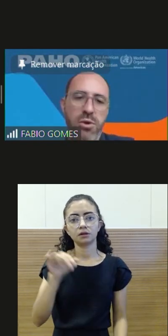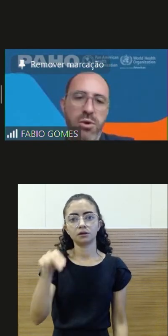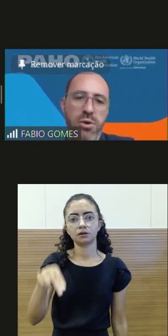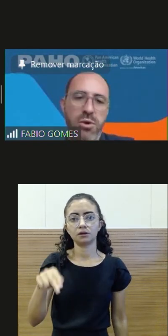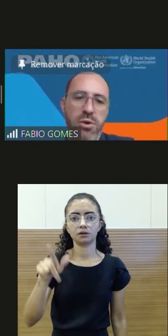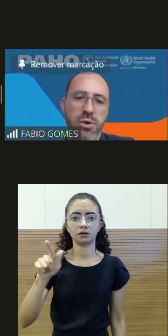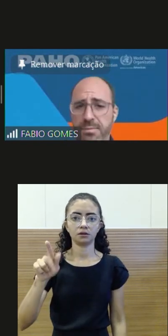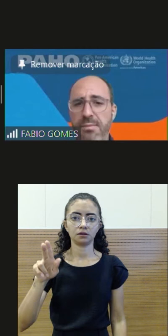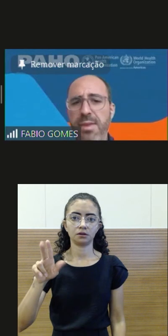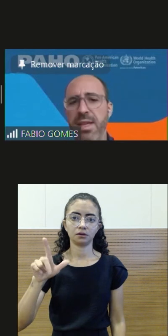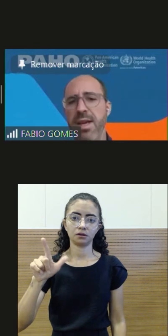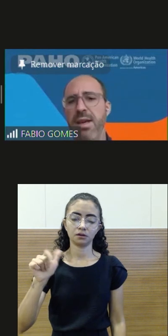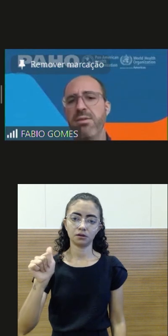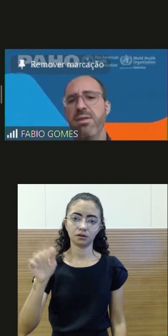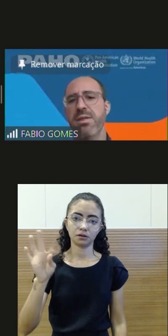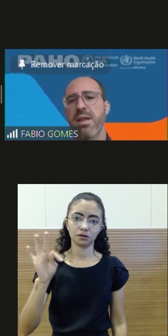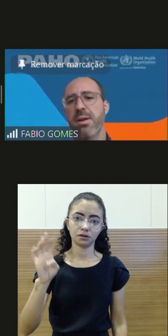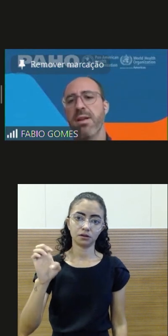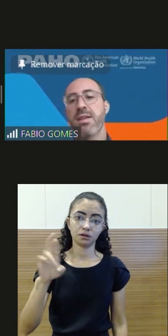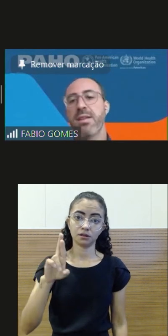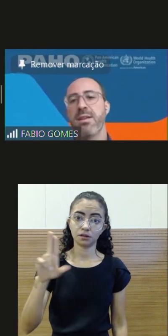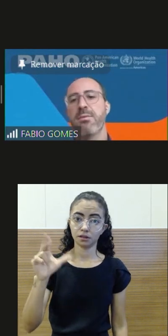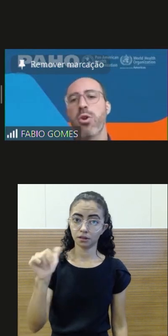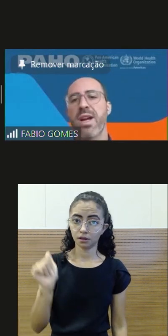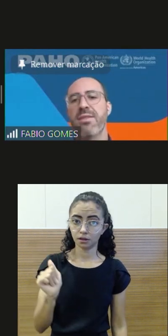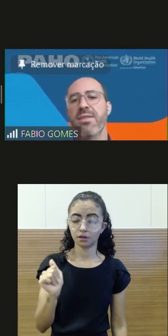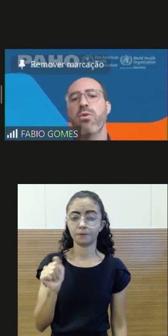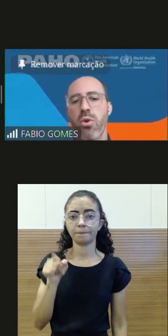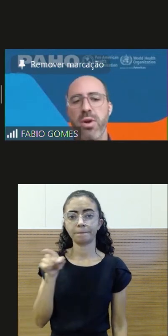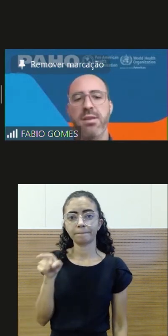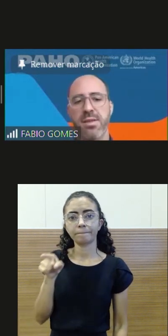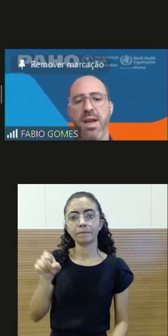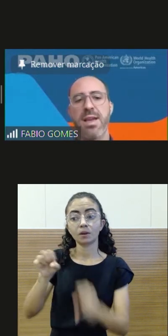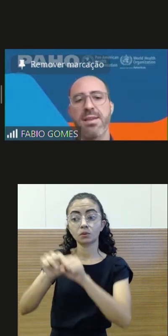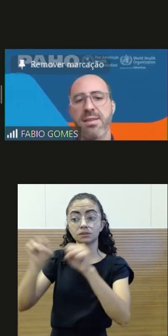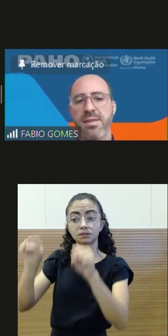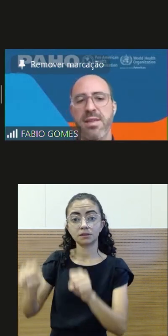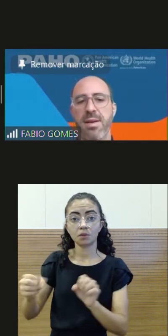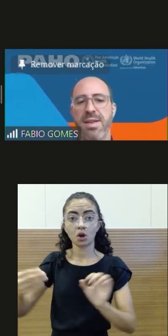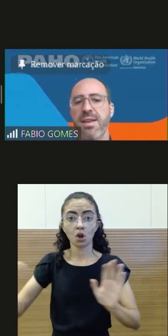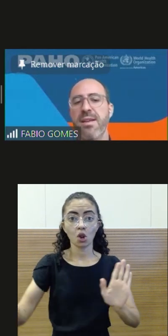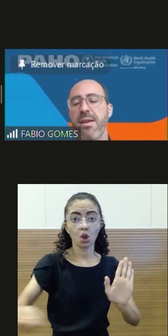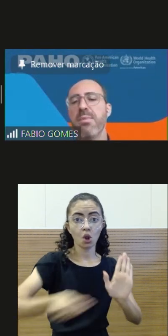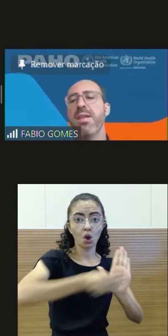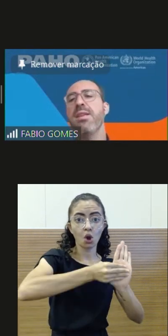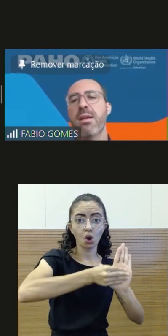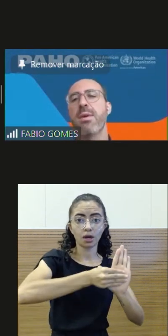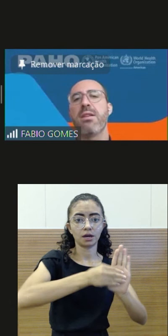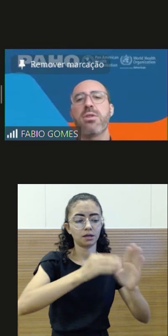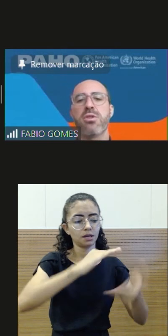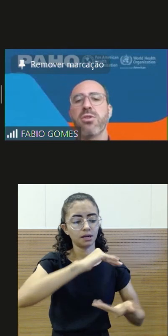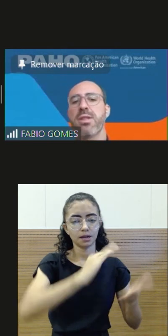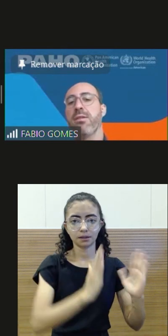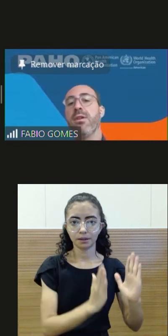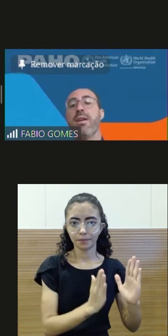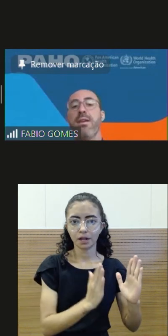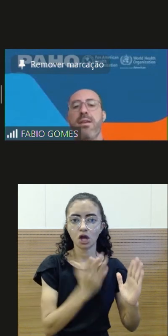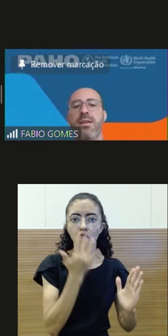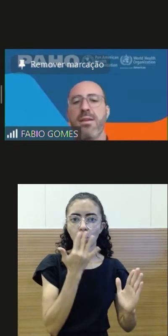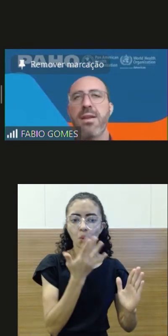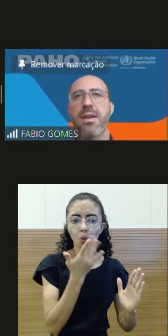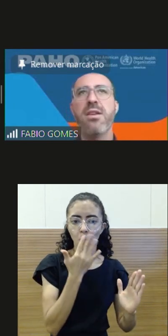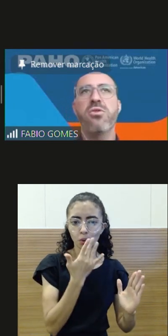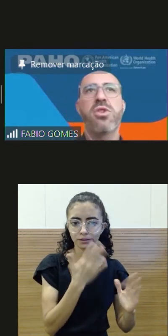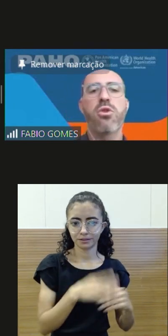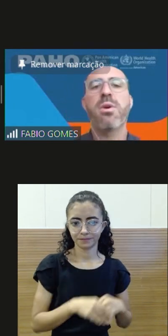And at this moment, England started with a semaphore system that put colors